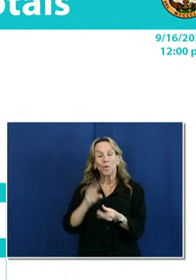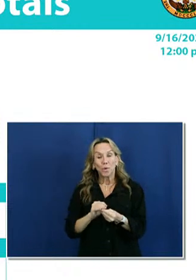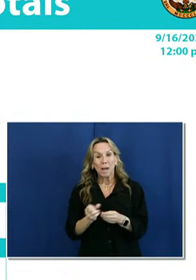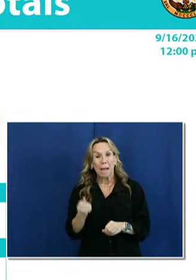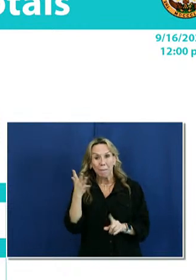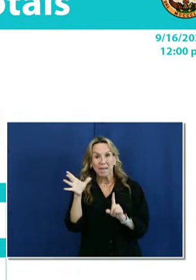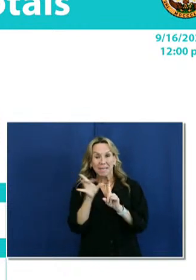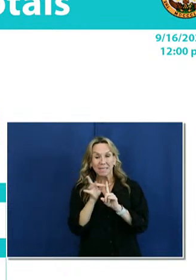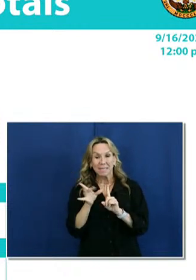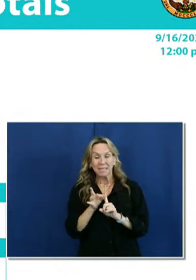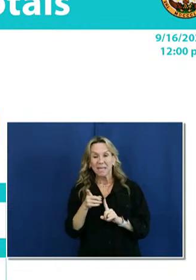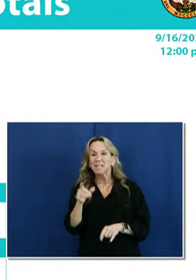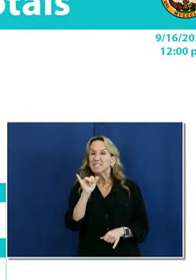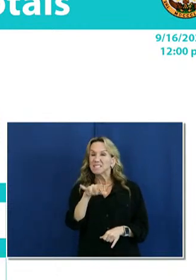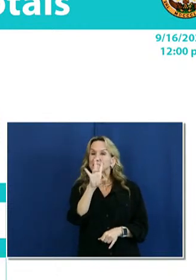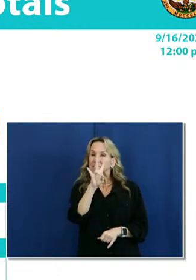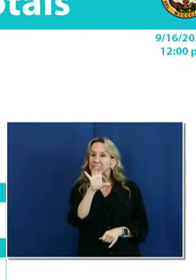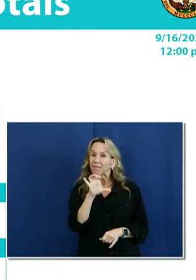of cases includes